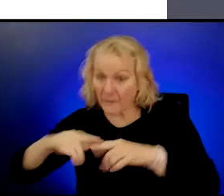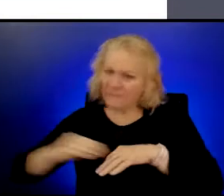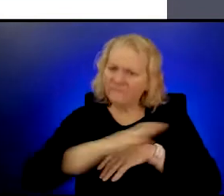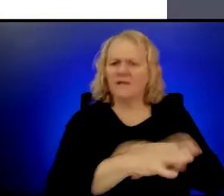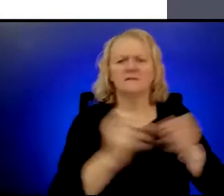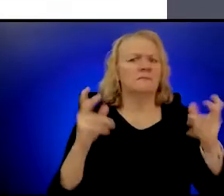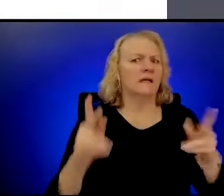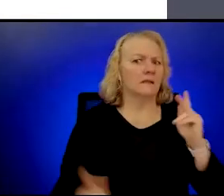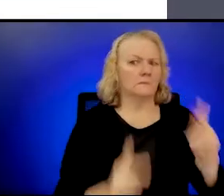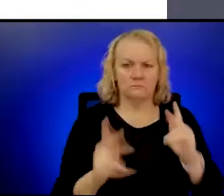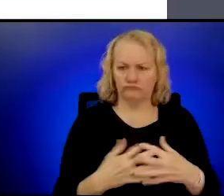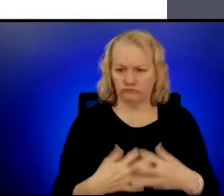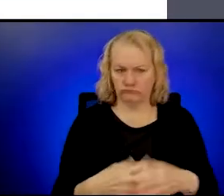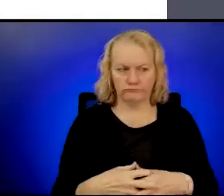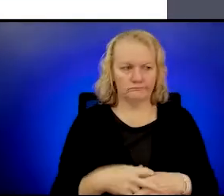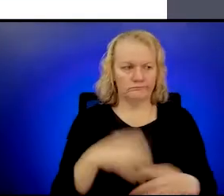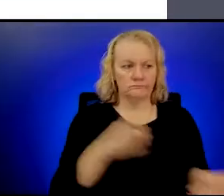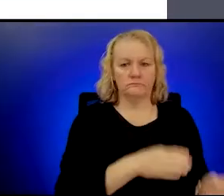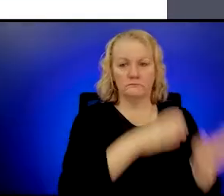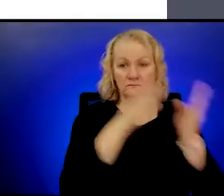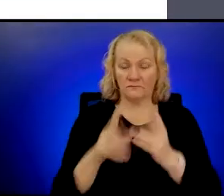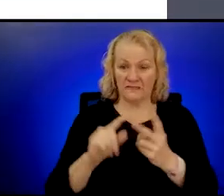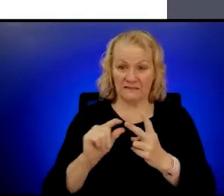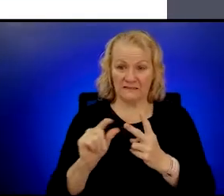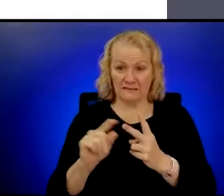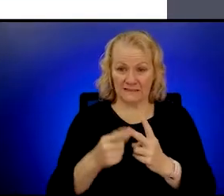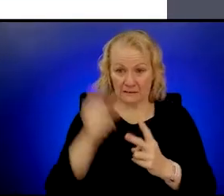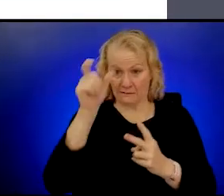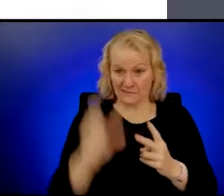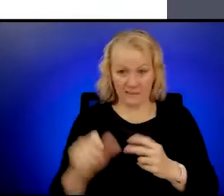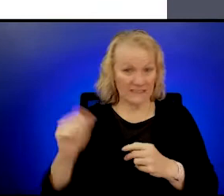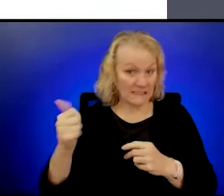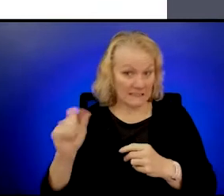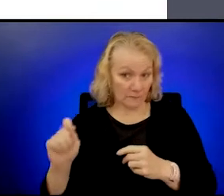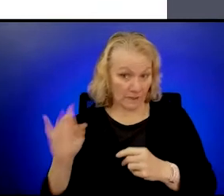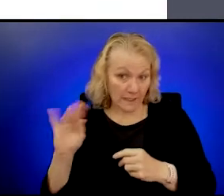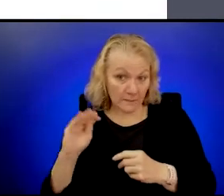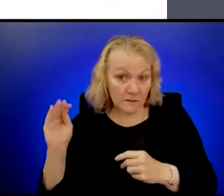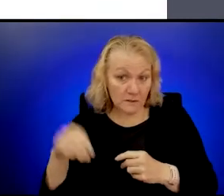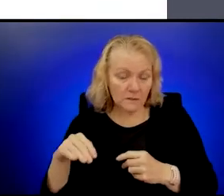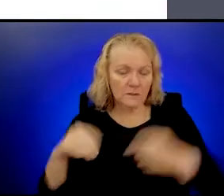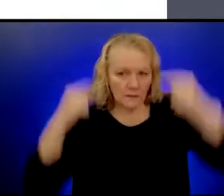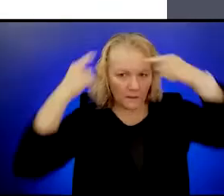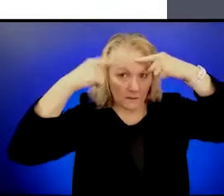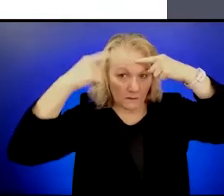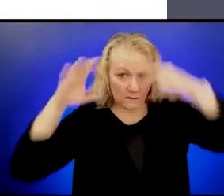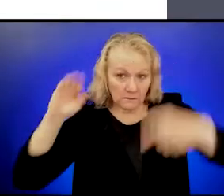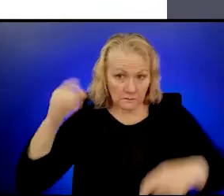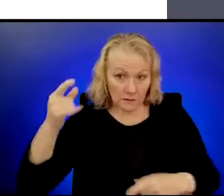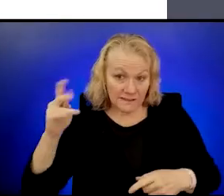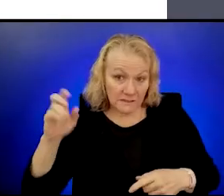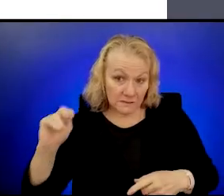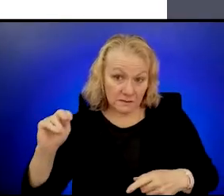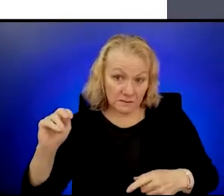people. Then the second one, coming in at 10.8, is cognition. That is